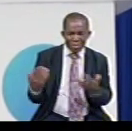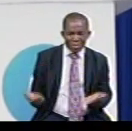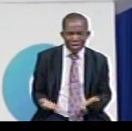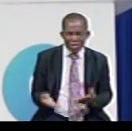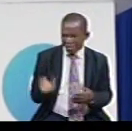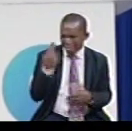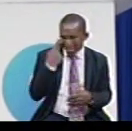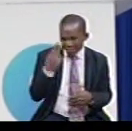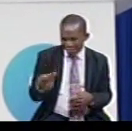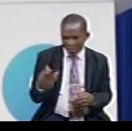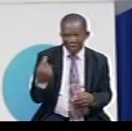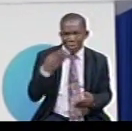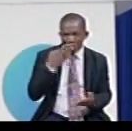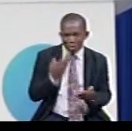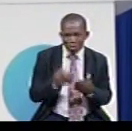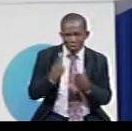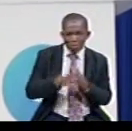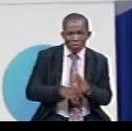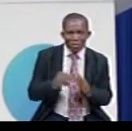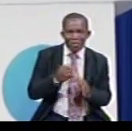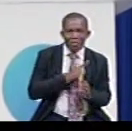life.